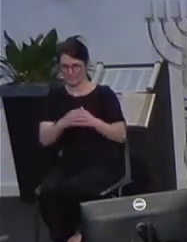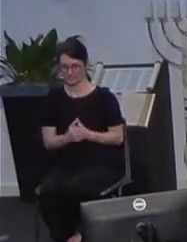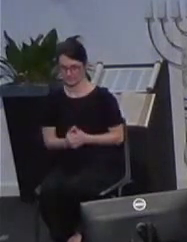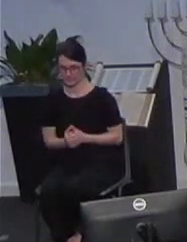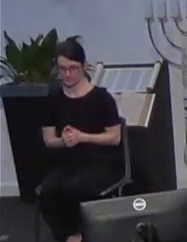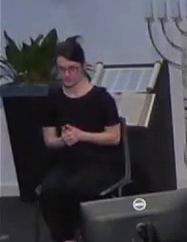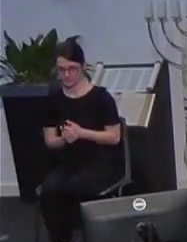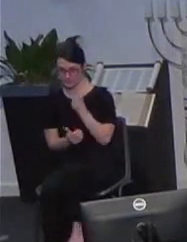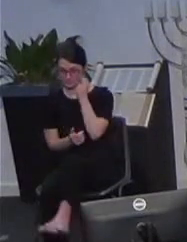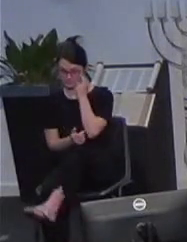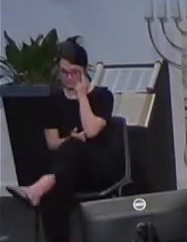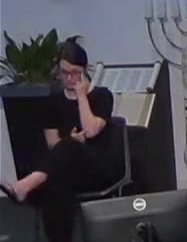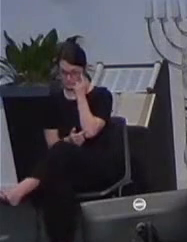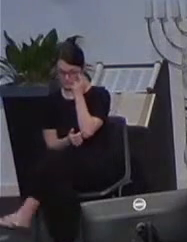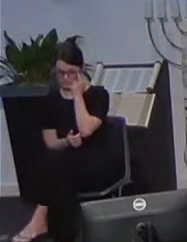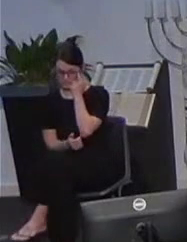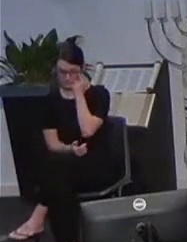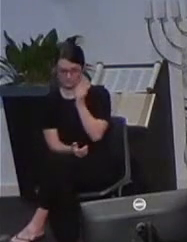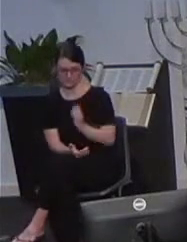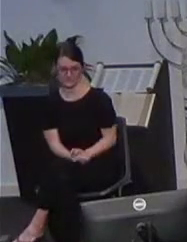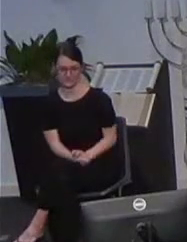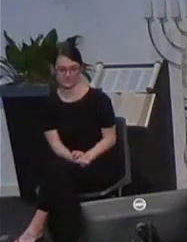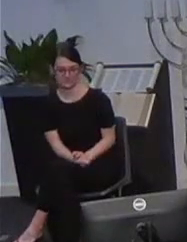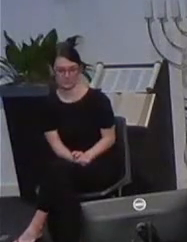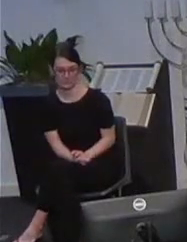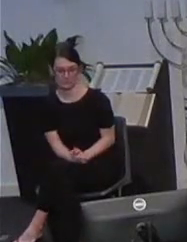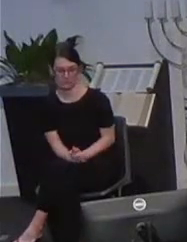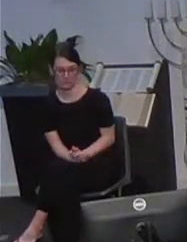Alex, my sermon thing.